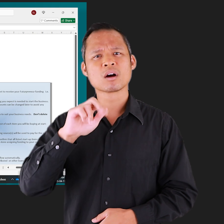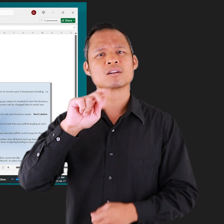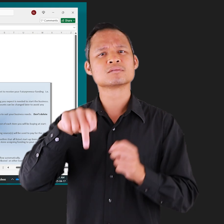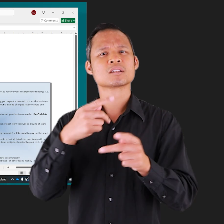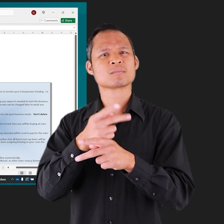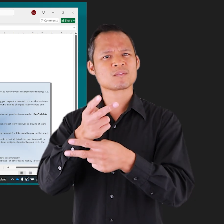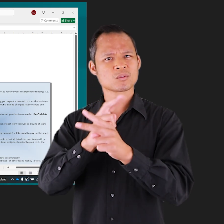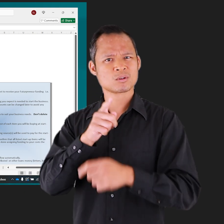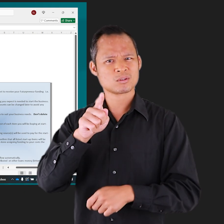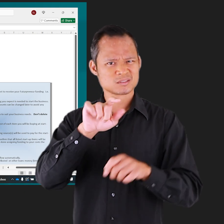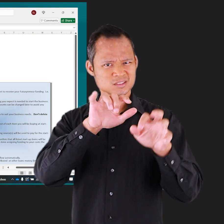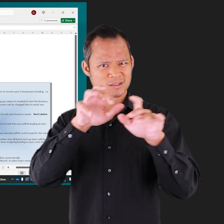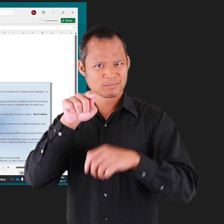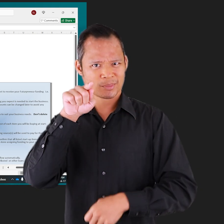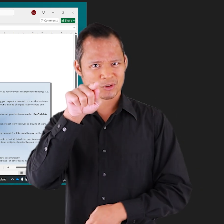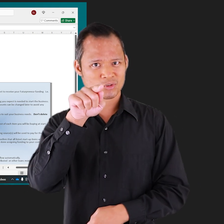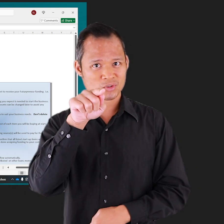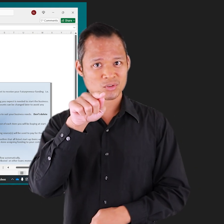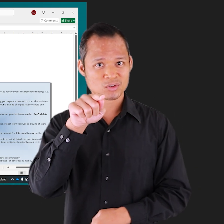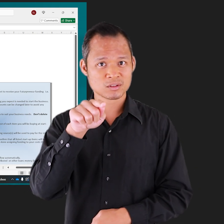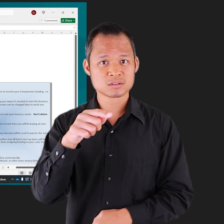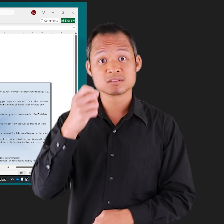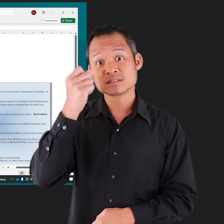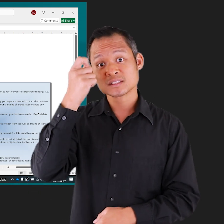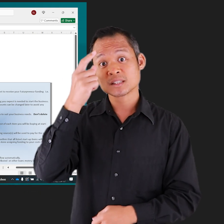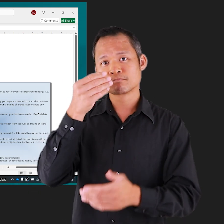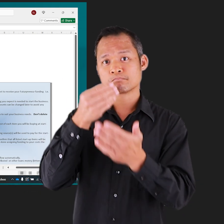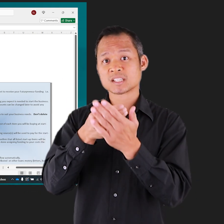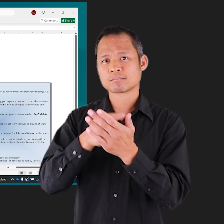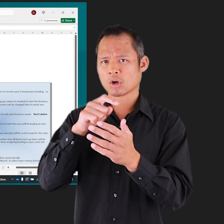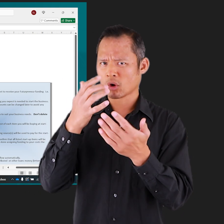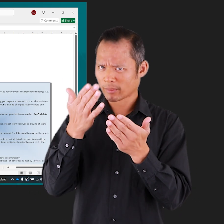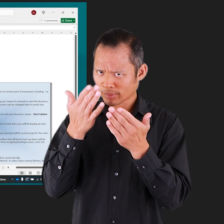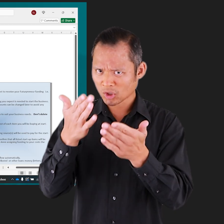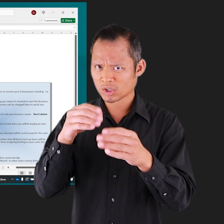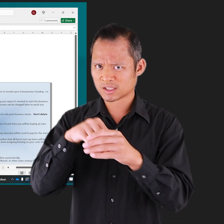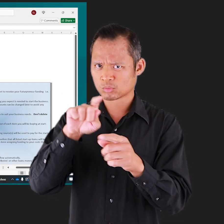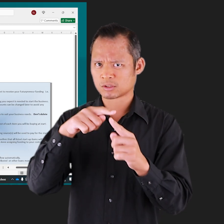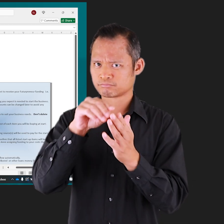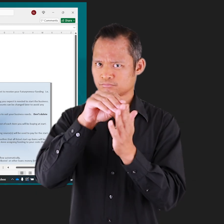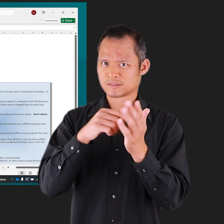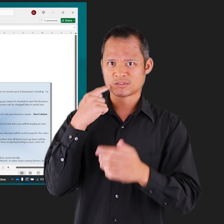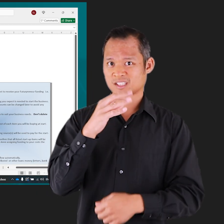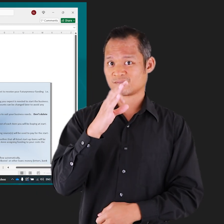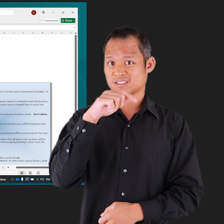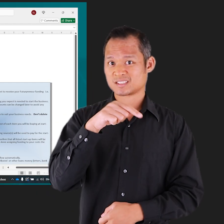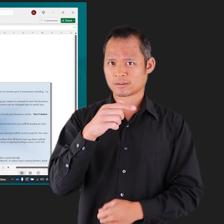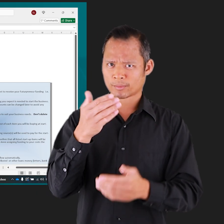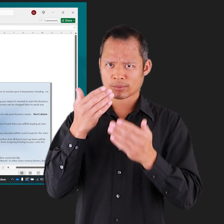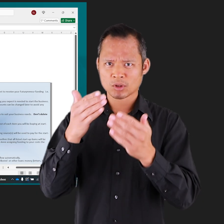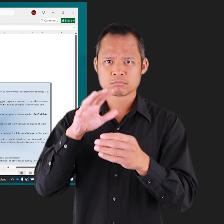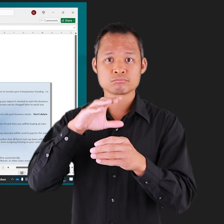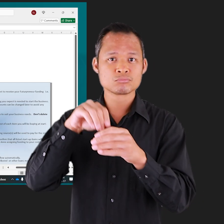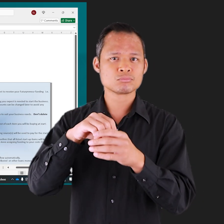bank or a letter of credit or other forms of borrowing. Please note, those funds must already have been secured and